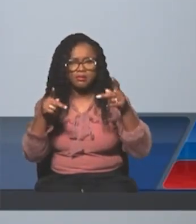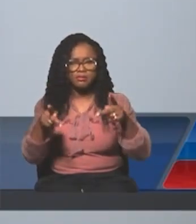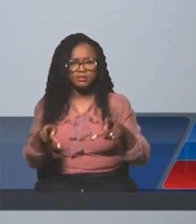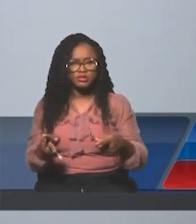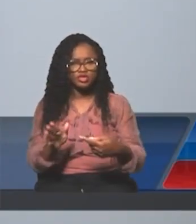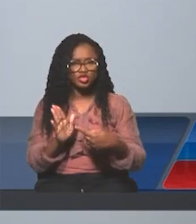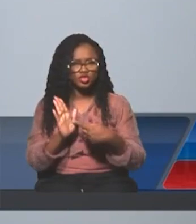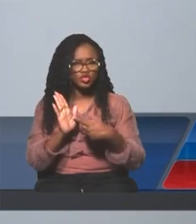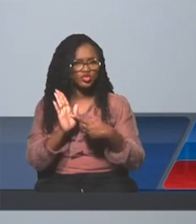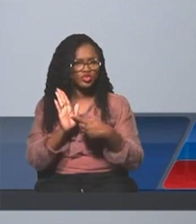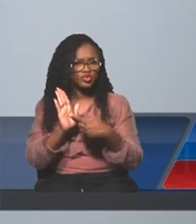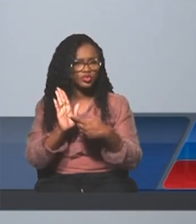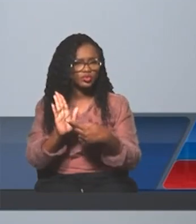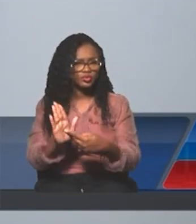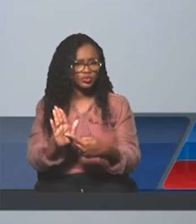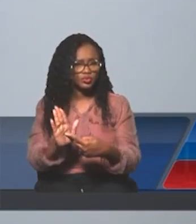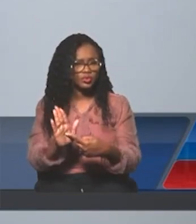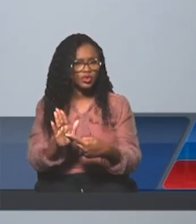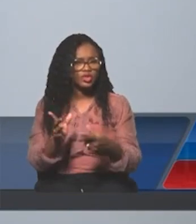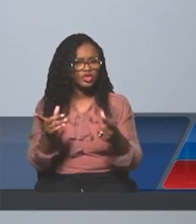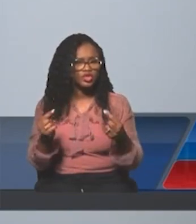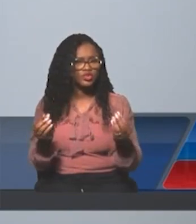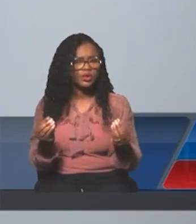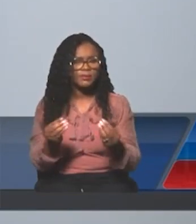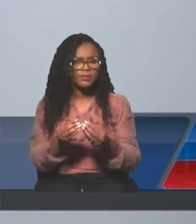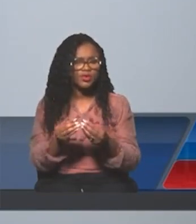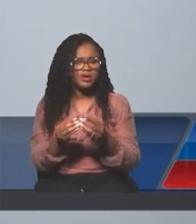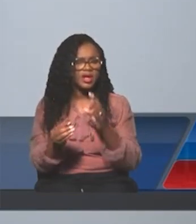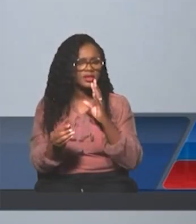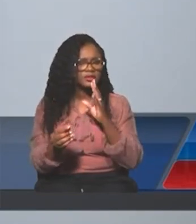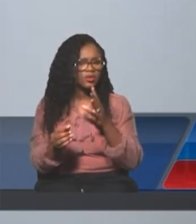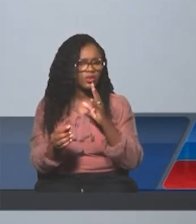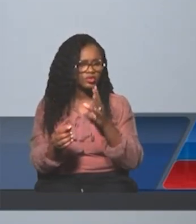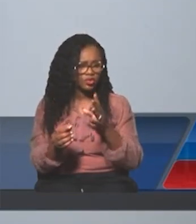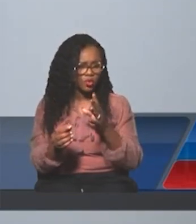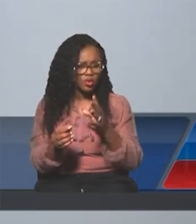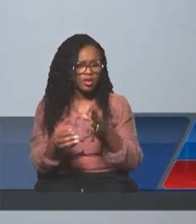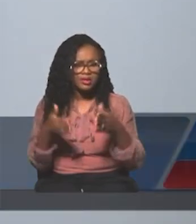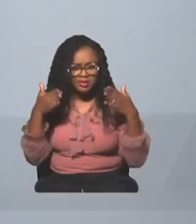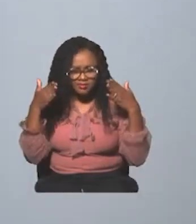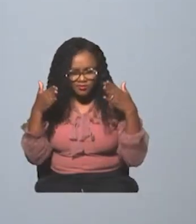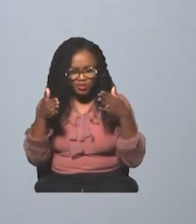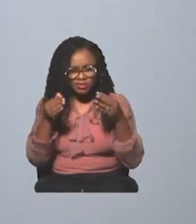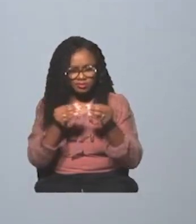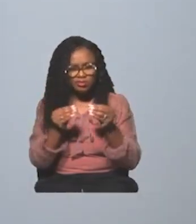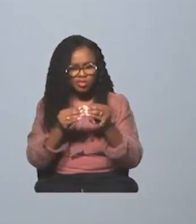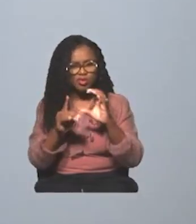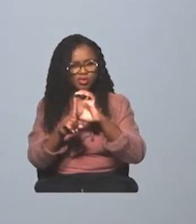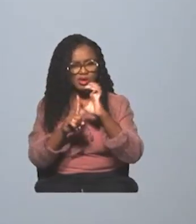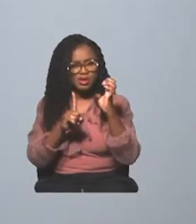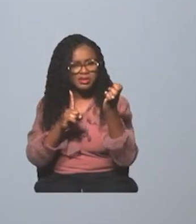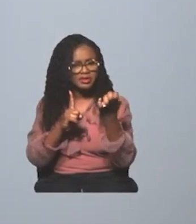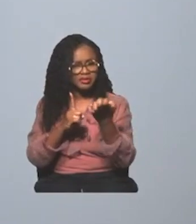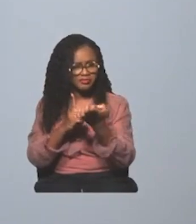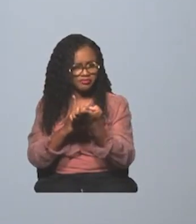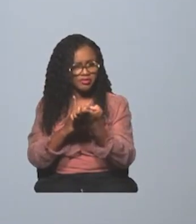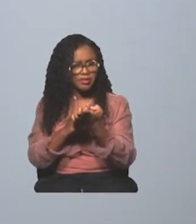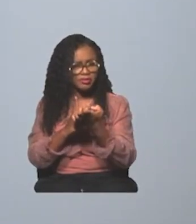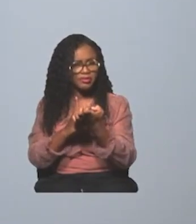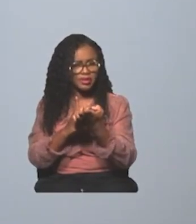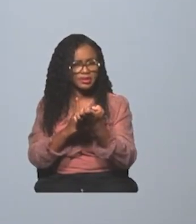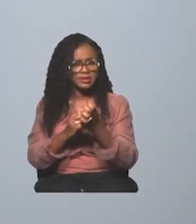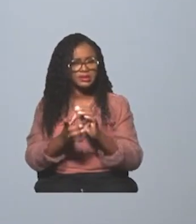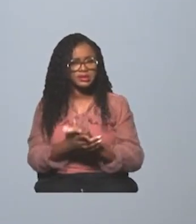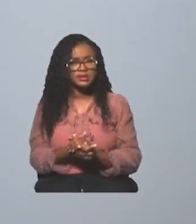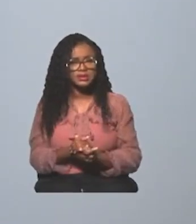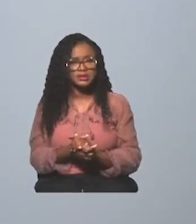demonstrate firsthand that we are doing more than just saying that we are taking environmental measures. We are able to do so from a